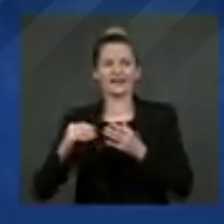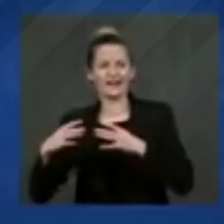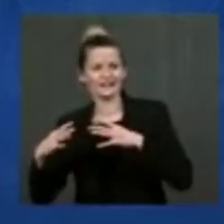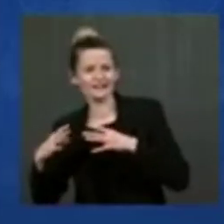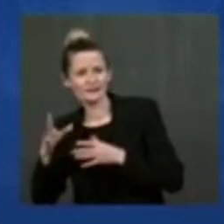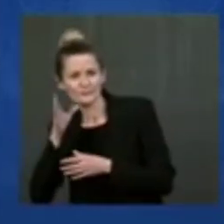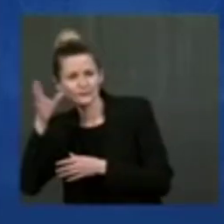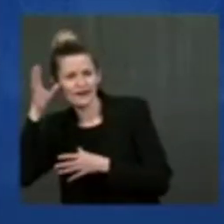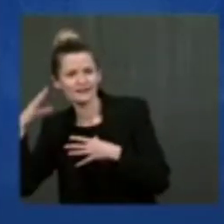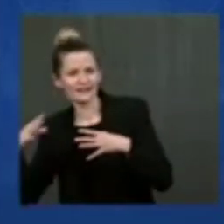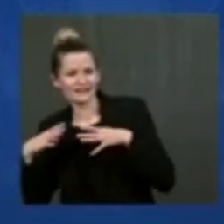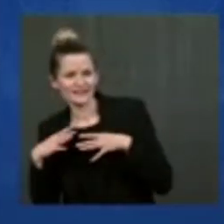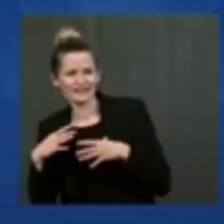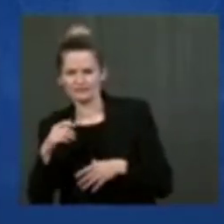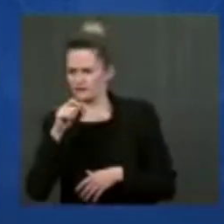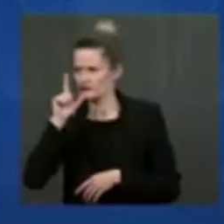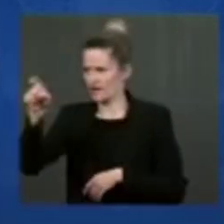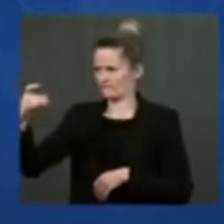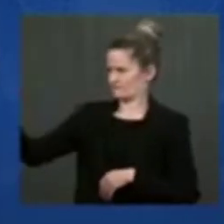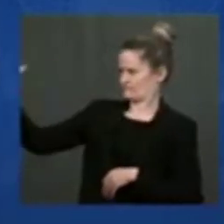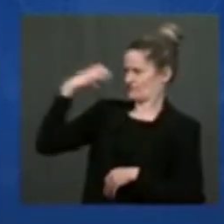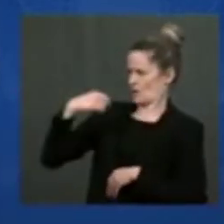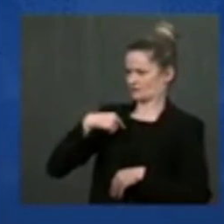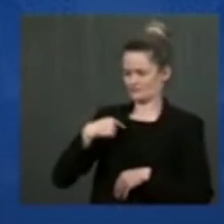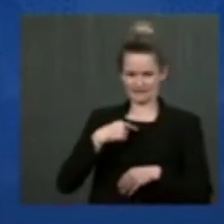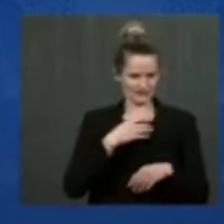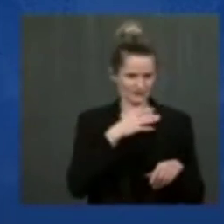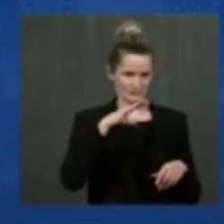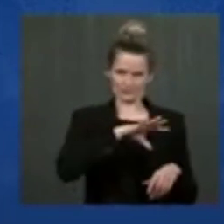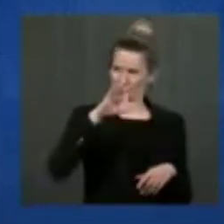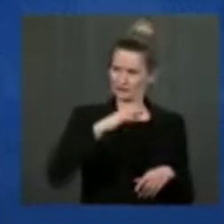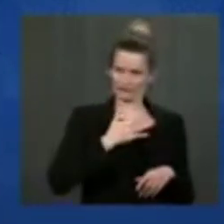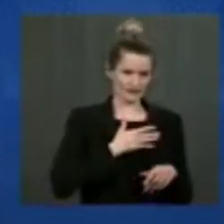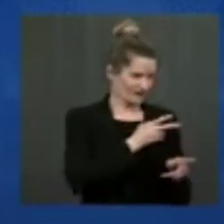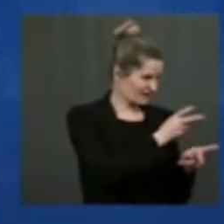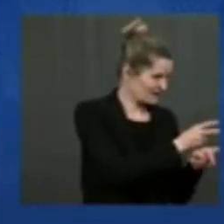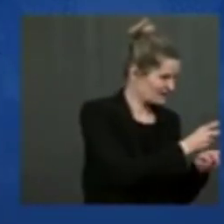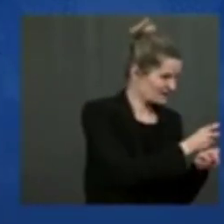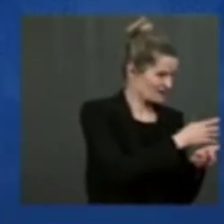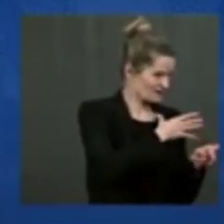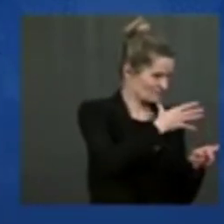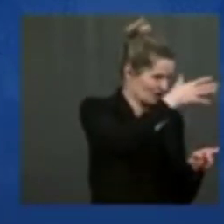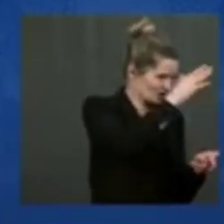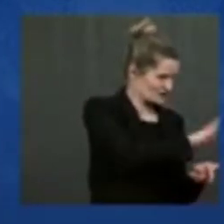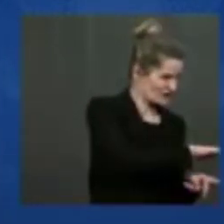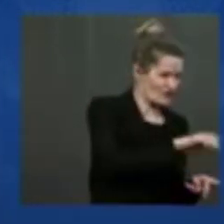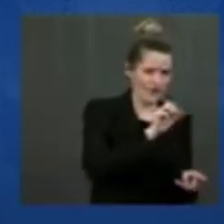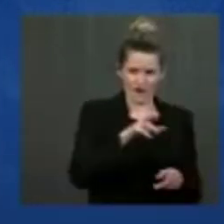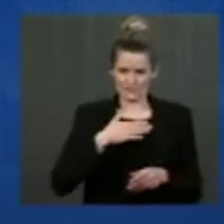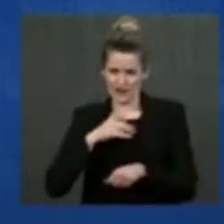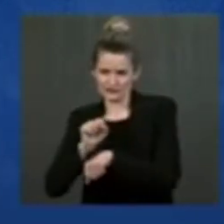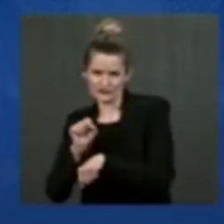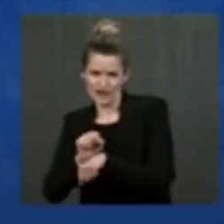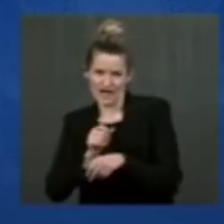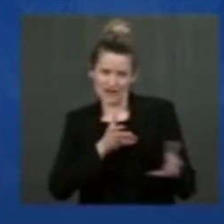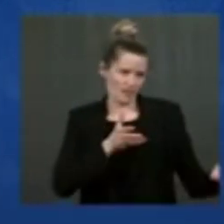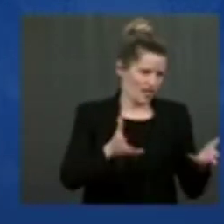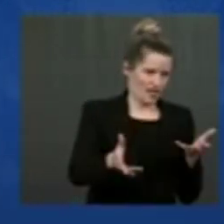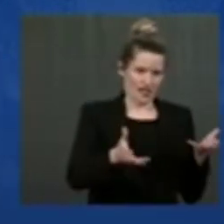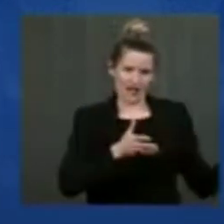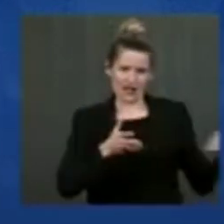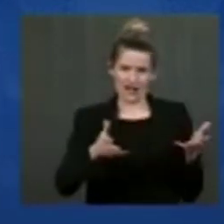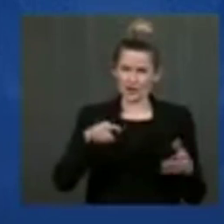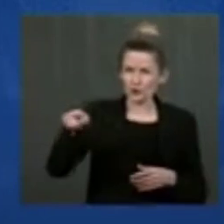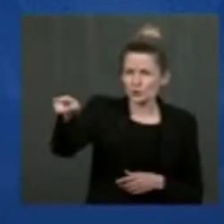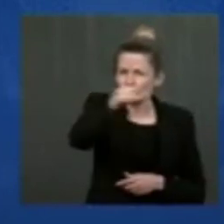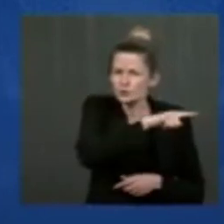their job and their caregiving responsibilities. You've all fought for all these things. We got to make them available